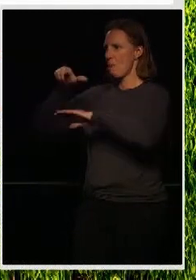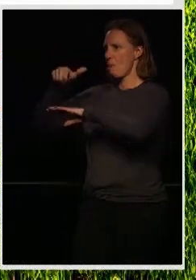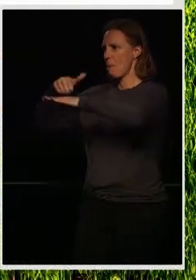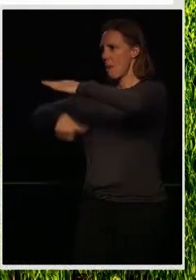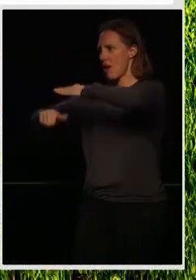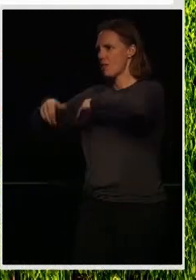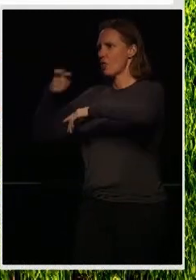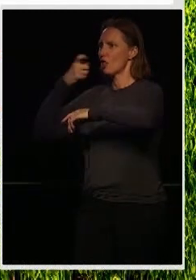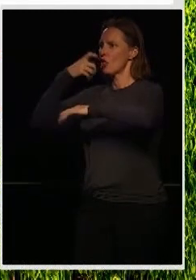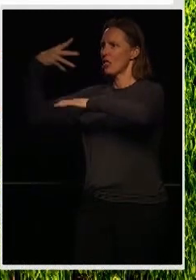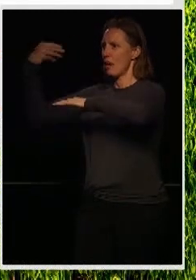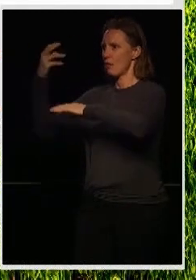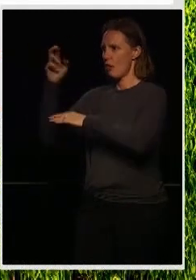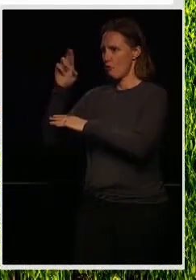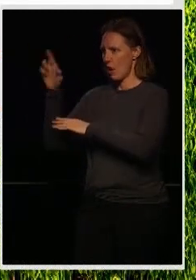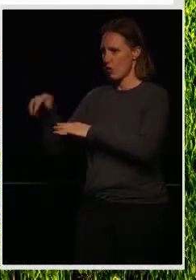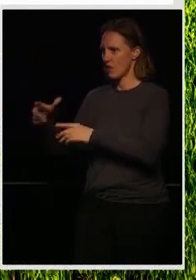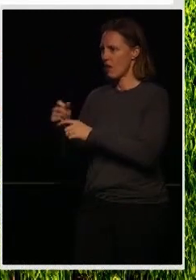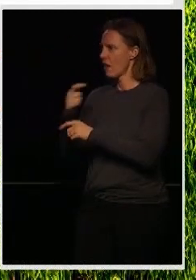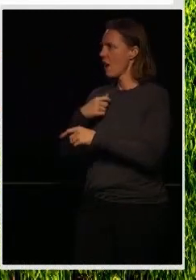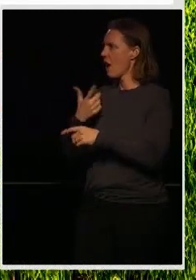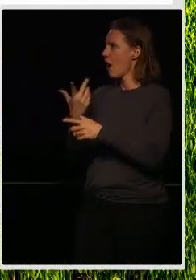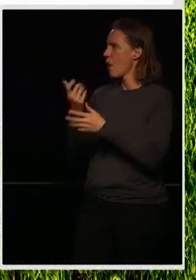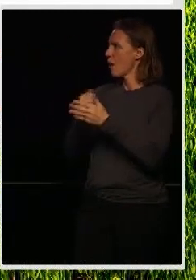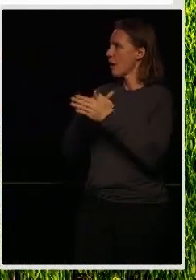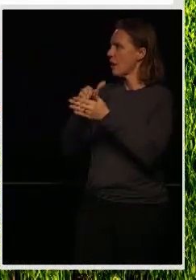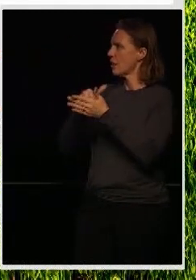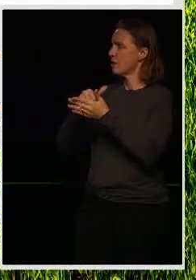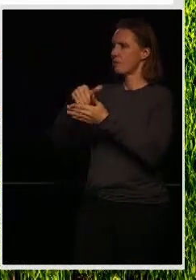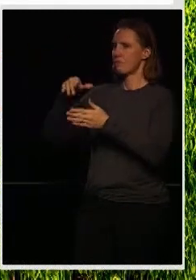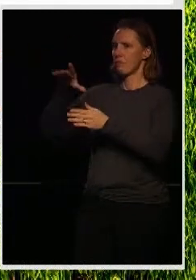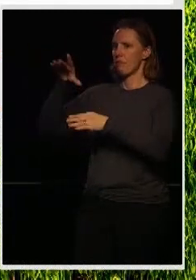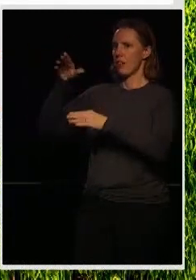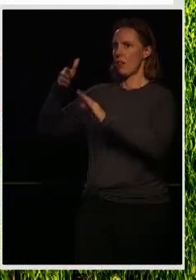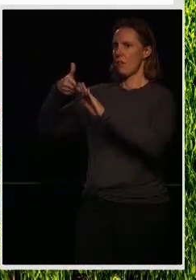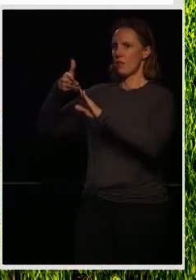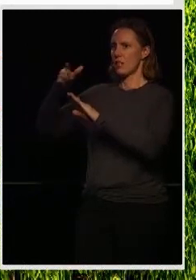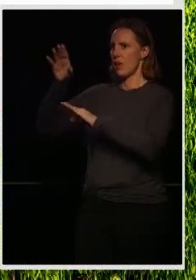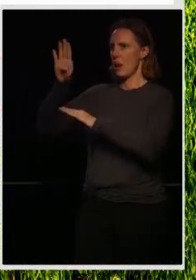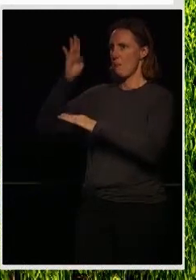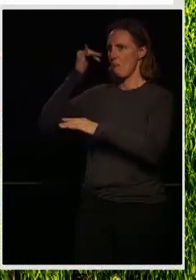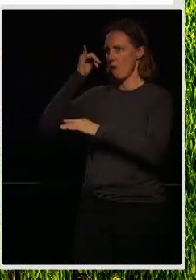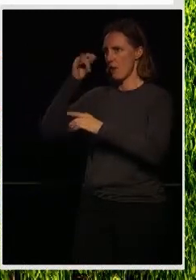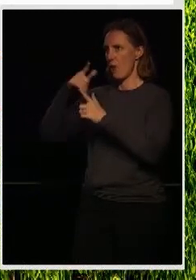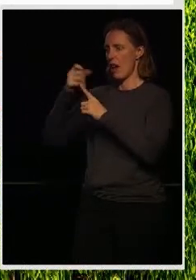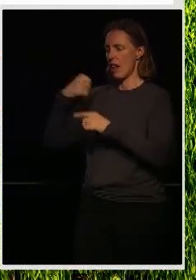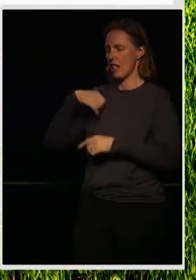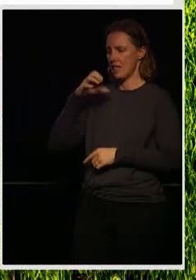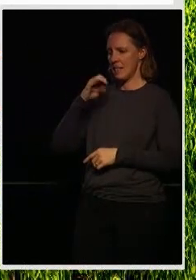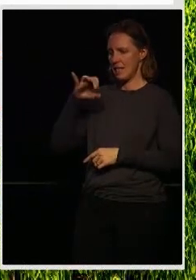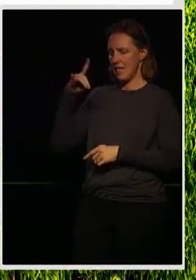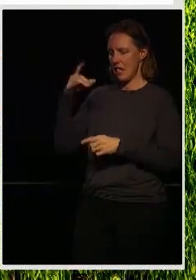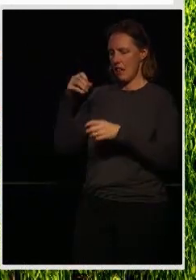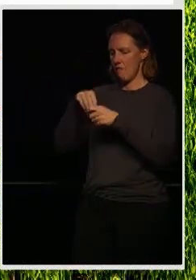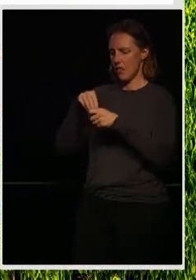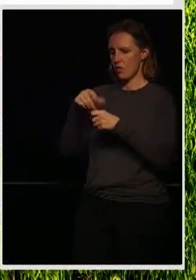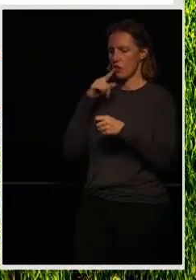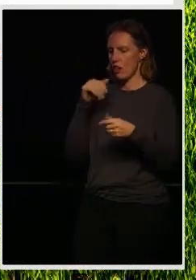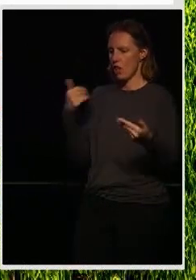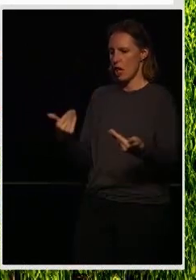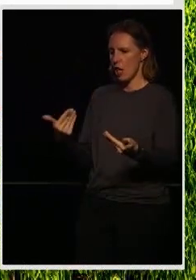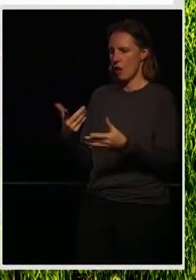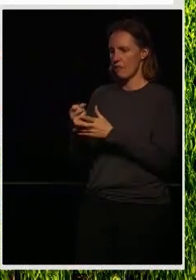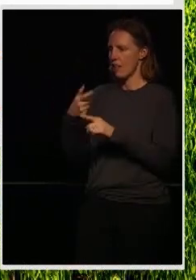VIA in Buffalo. And our seed investors are here. We have seed investment from 43 North, from Empire